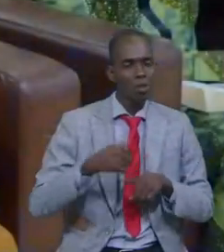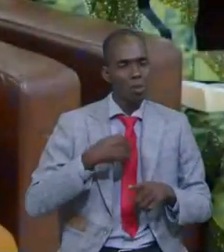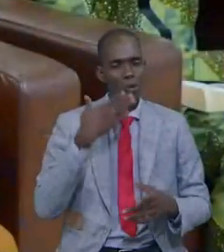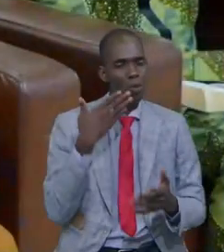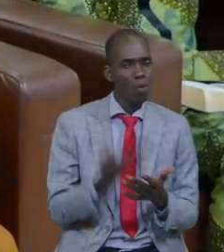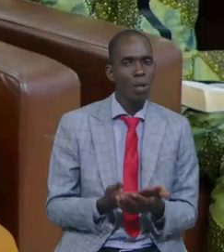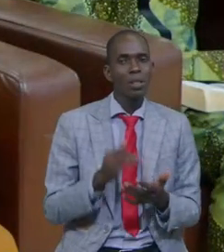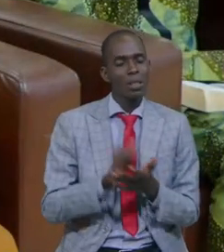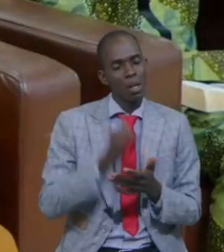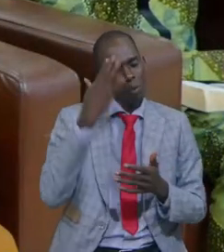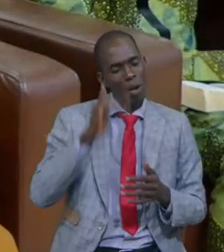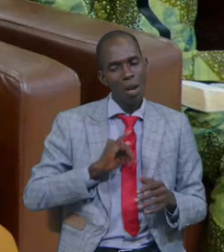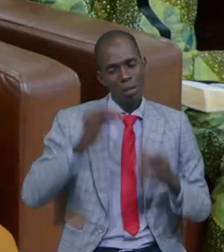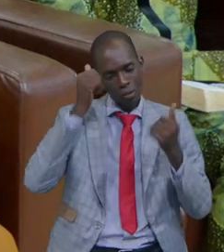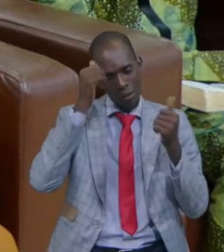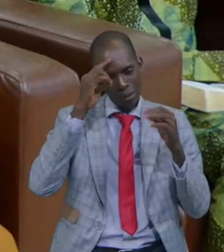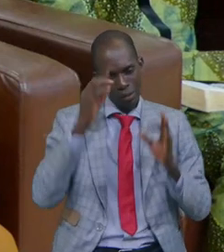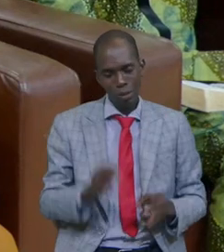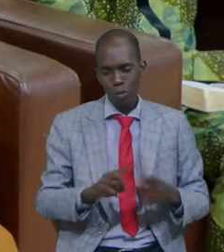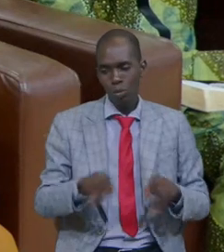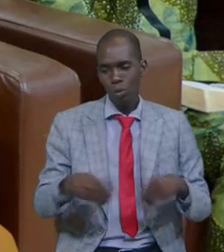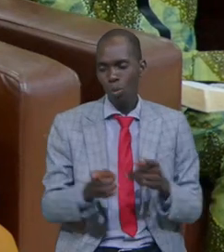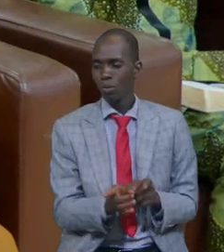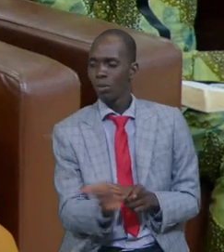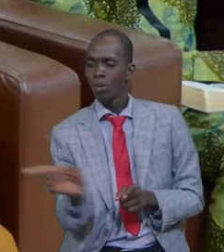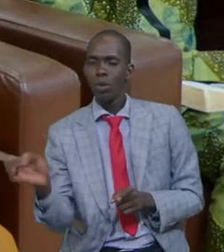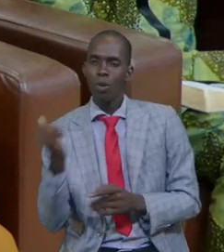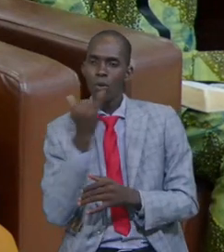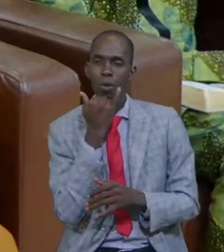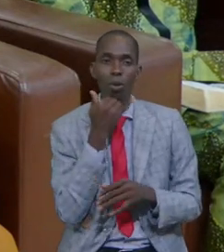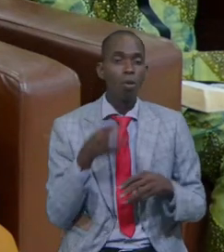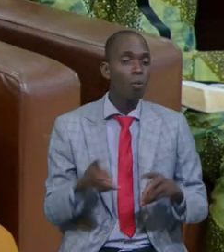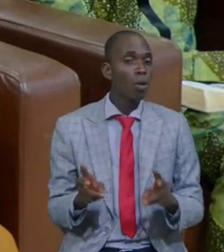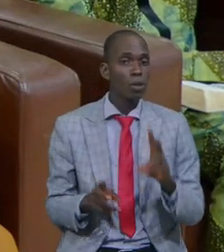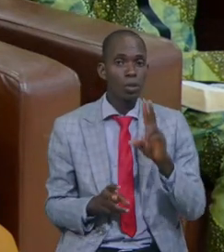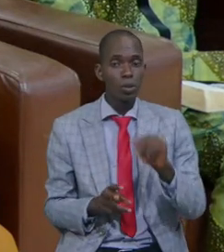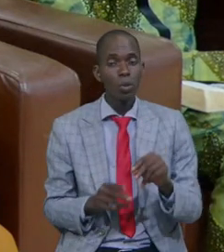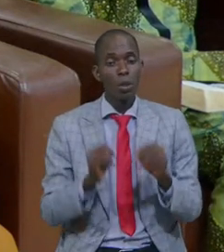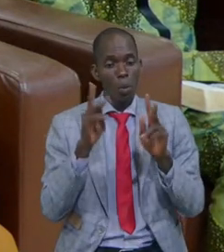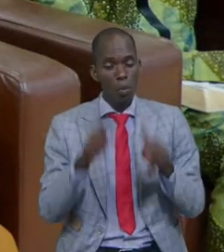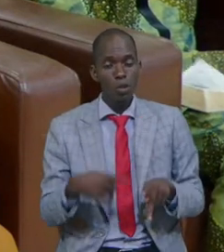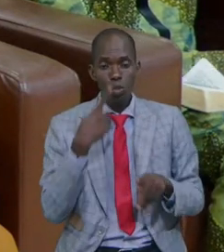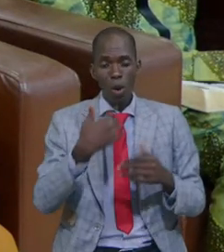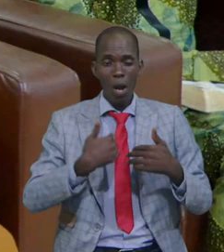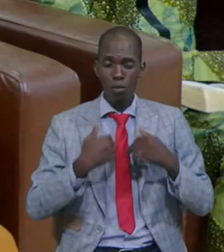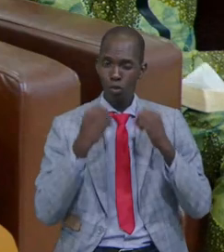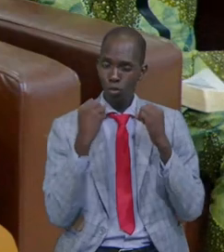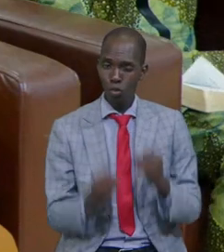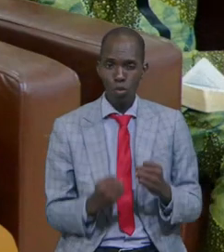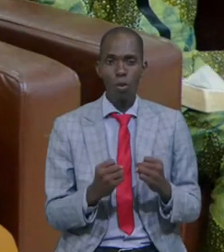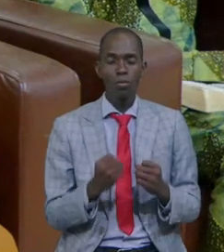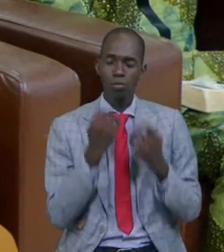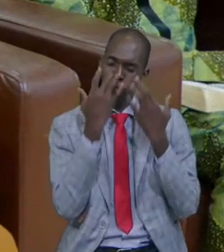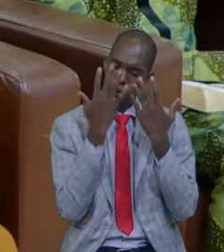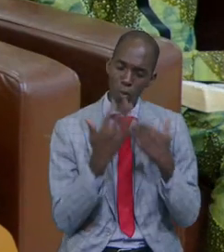on anybody. A person that has real conviction, he'll make the right confession. They